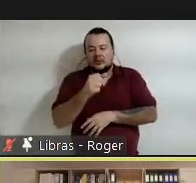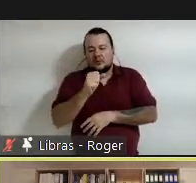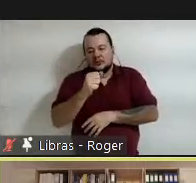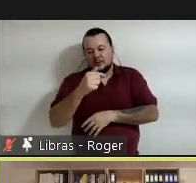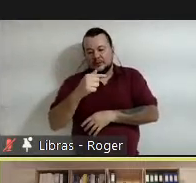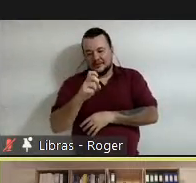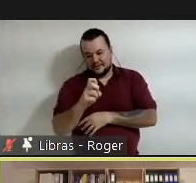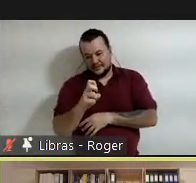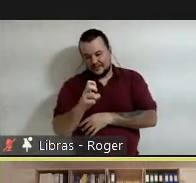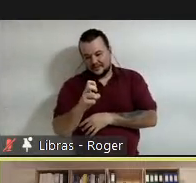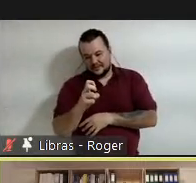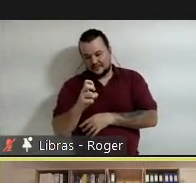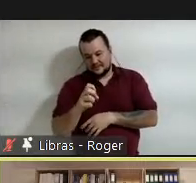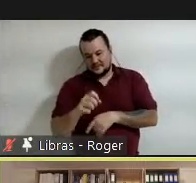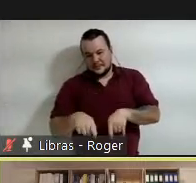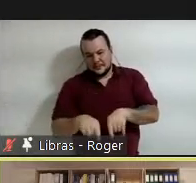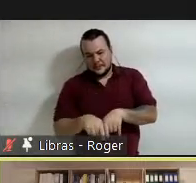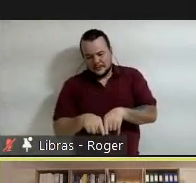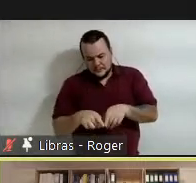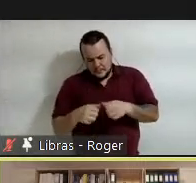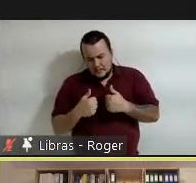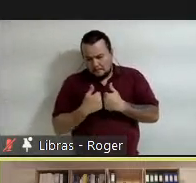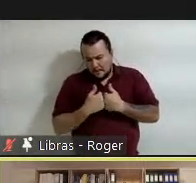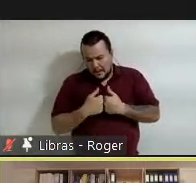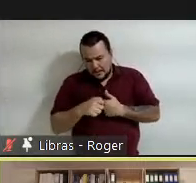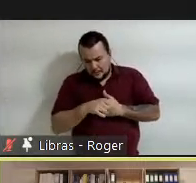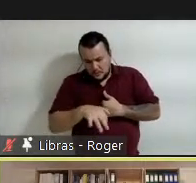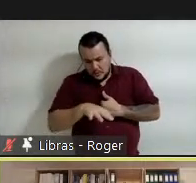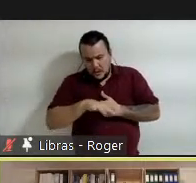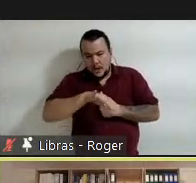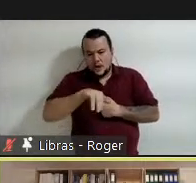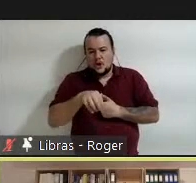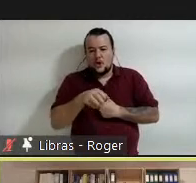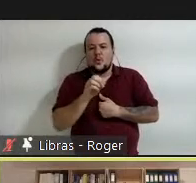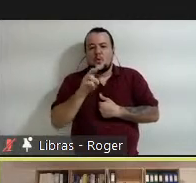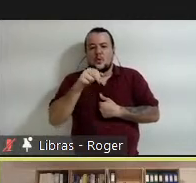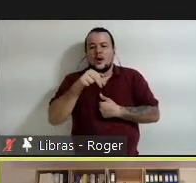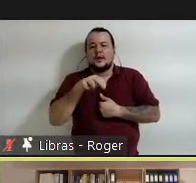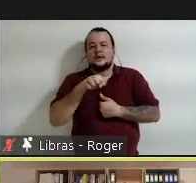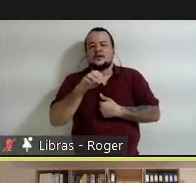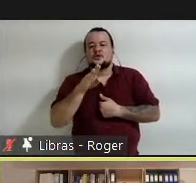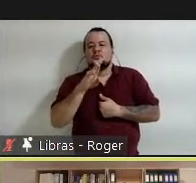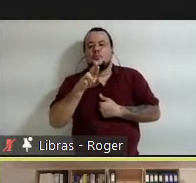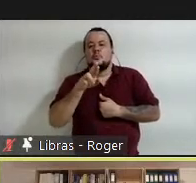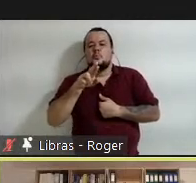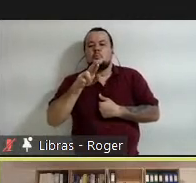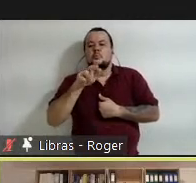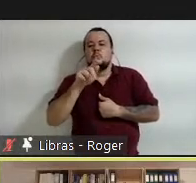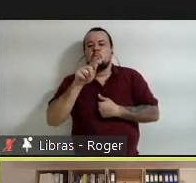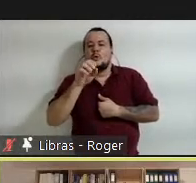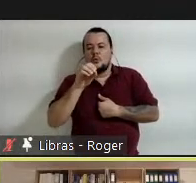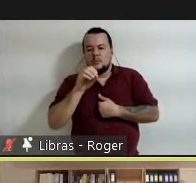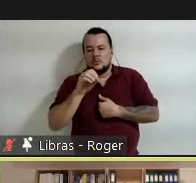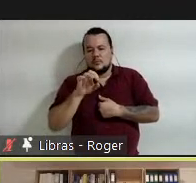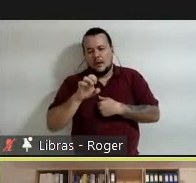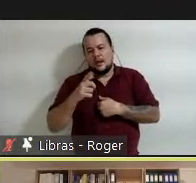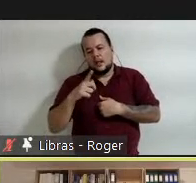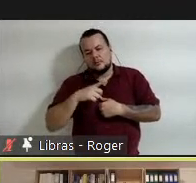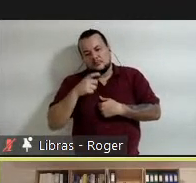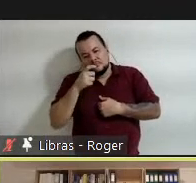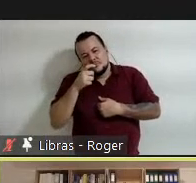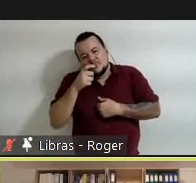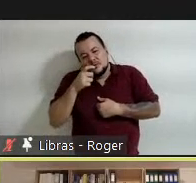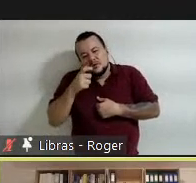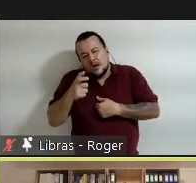base grew immensely, and of course the interest of the British Empire at that point was peaked. And the final painting shows